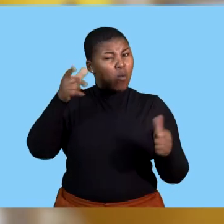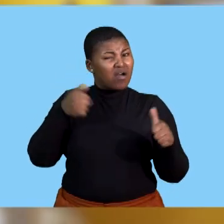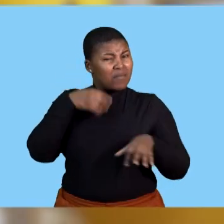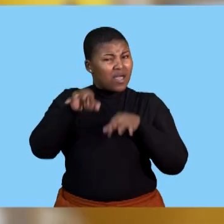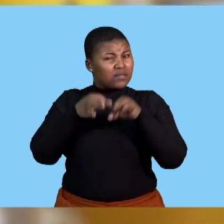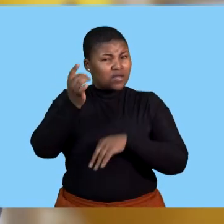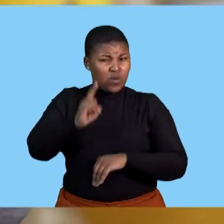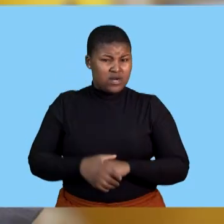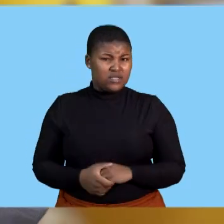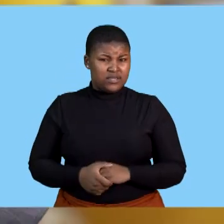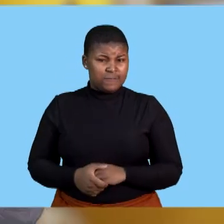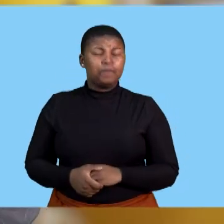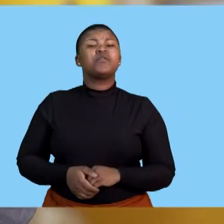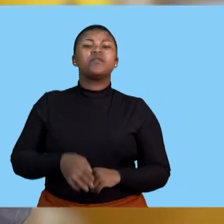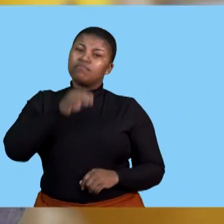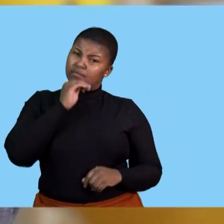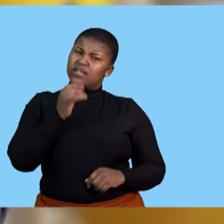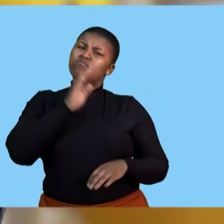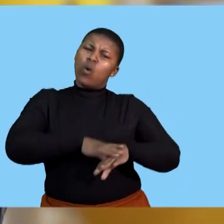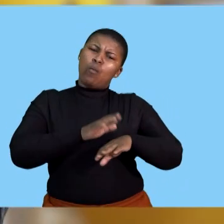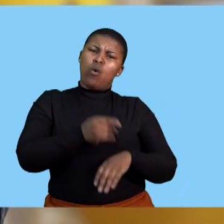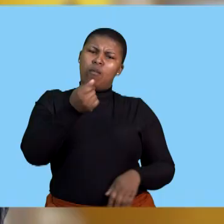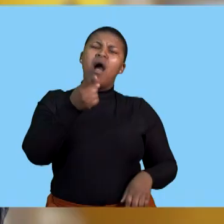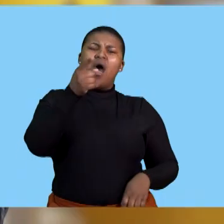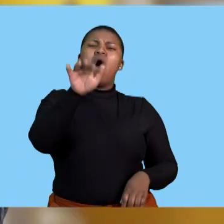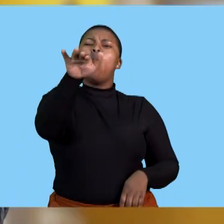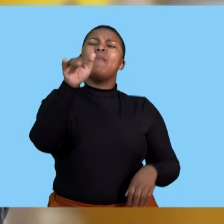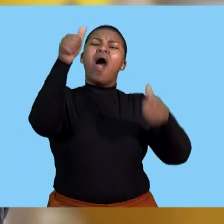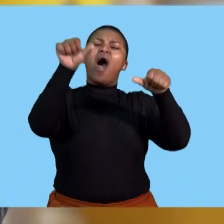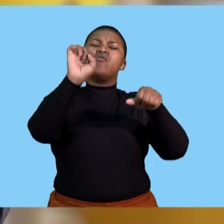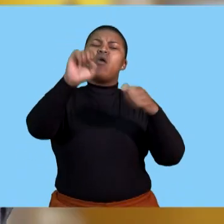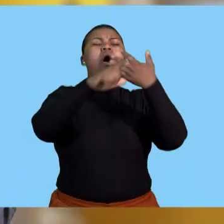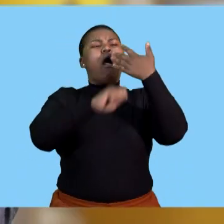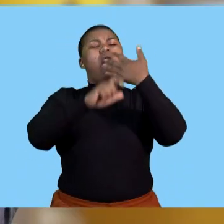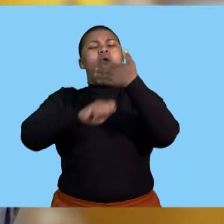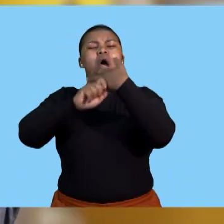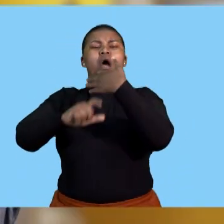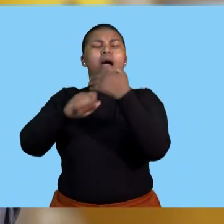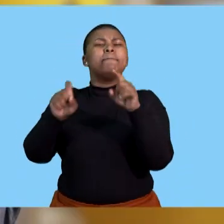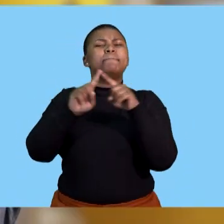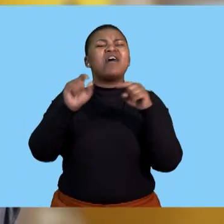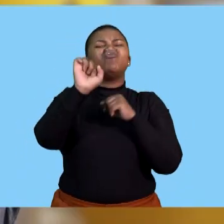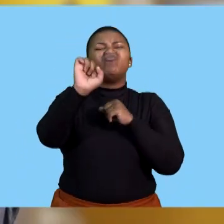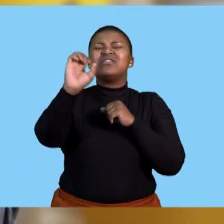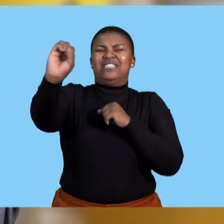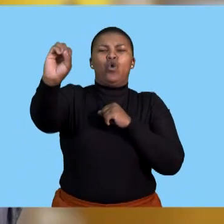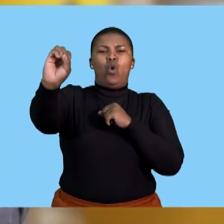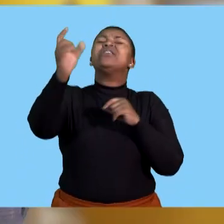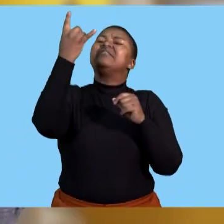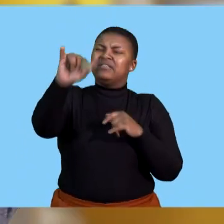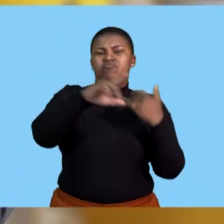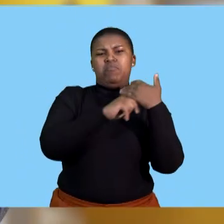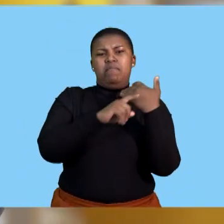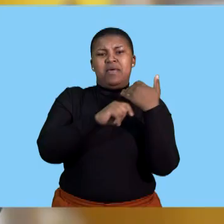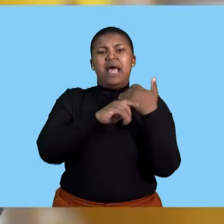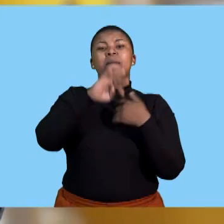overdraft? This is when you withdraw more money from your account than your current bank balance. So that simply means